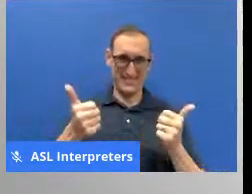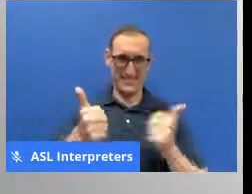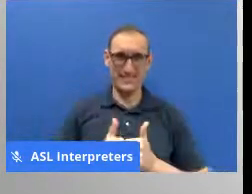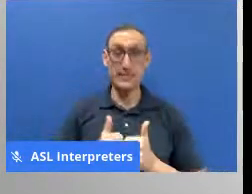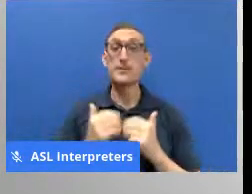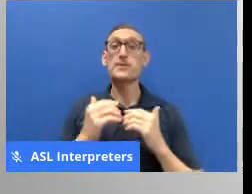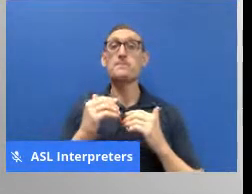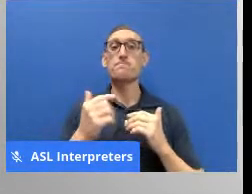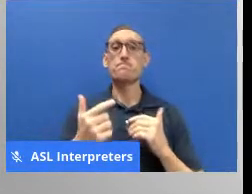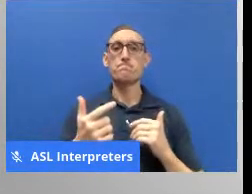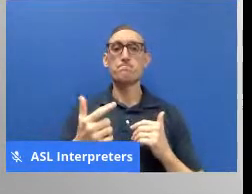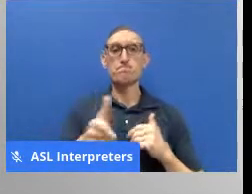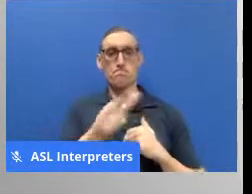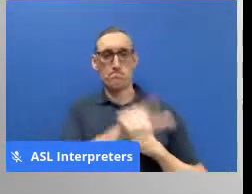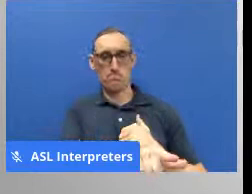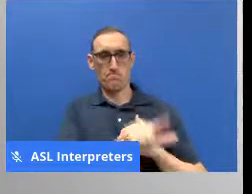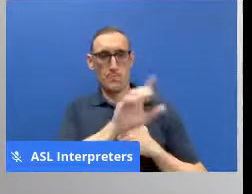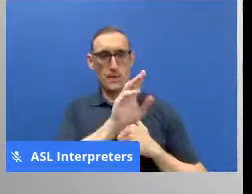Right. Thank you, Dr. Thomas.